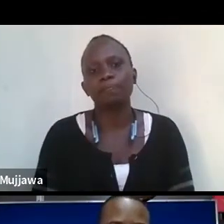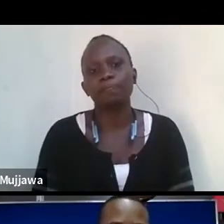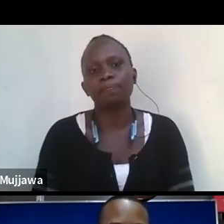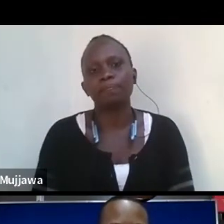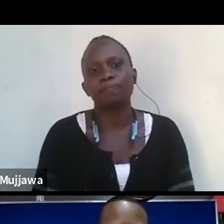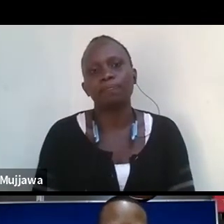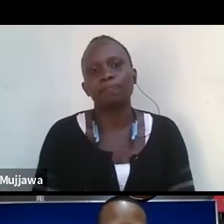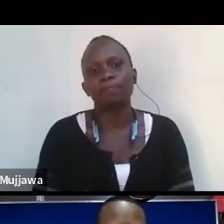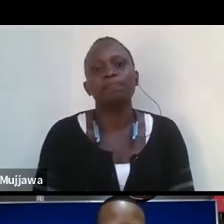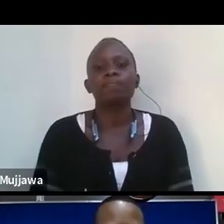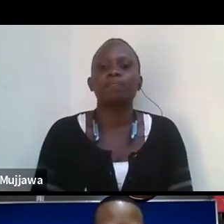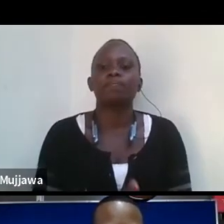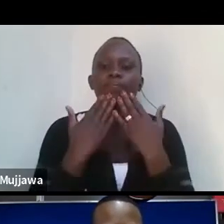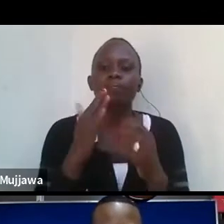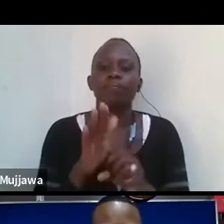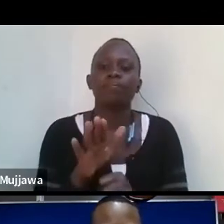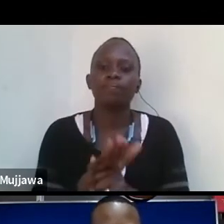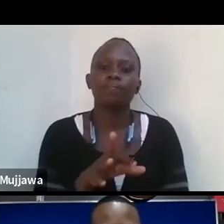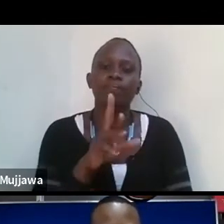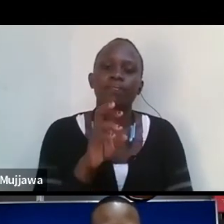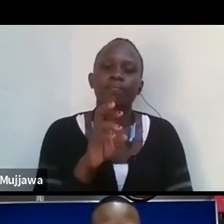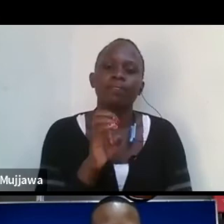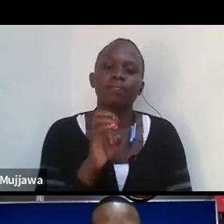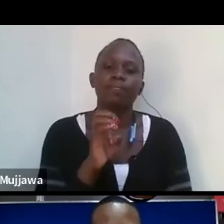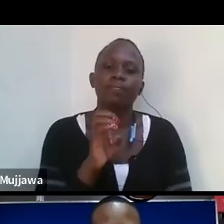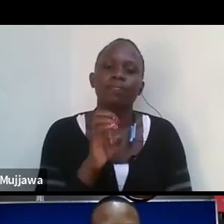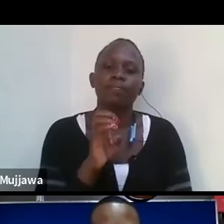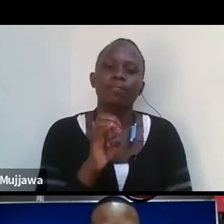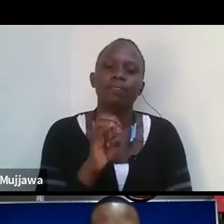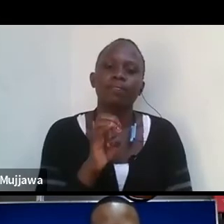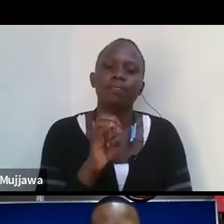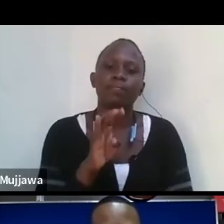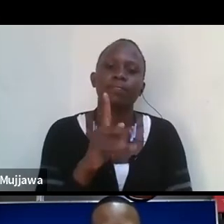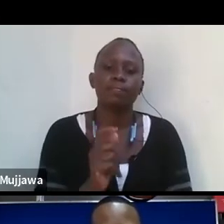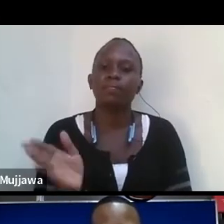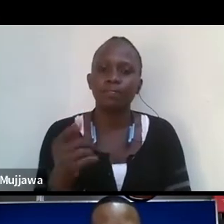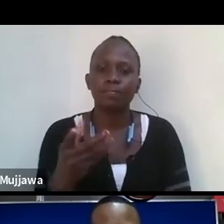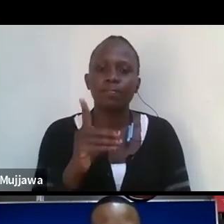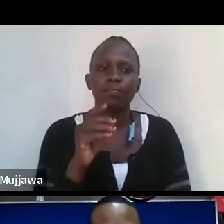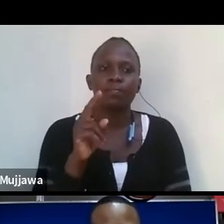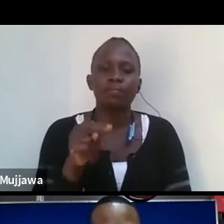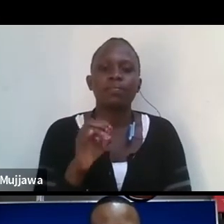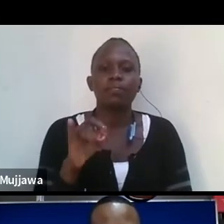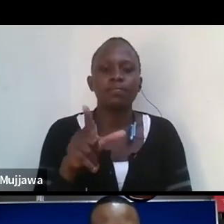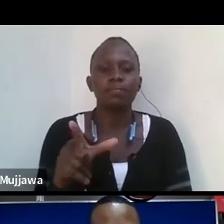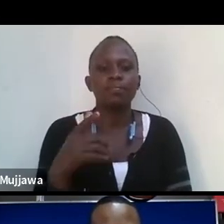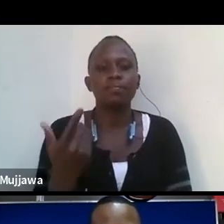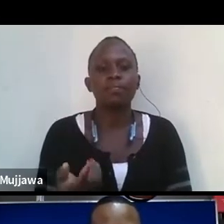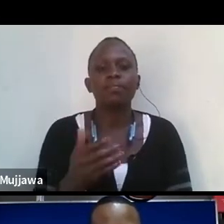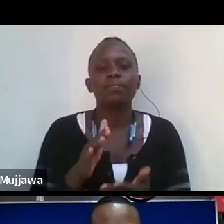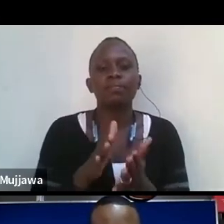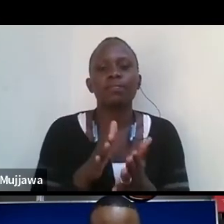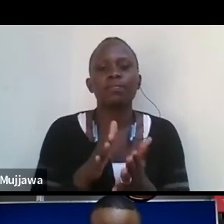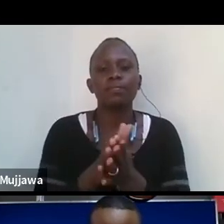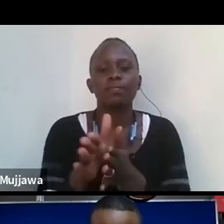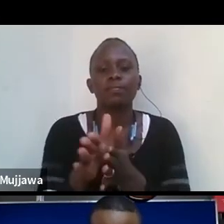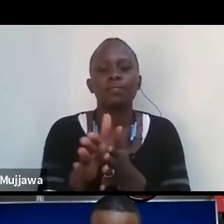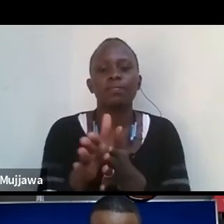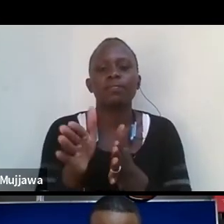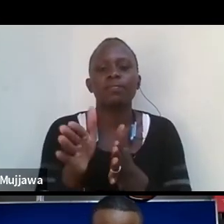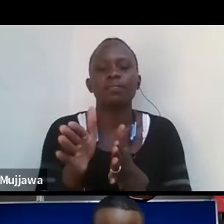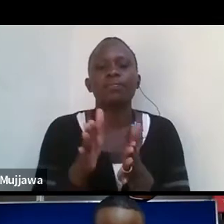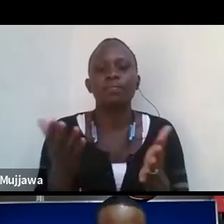Thank you very much, Robert. I'll be coming to you, Daniel, in a little bit to give us an overview of where manufacturing lies in